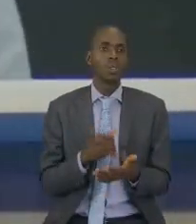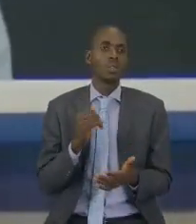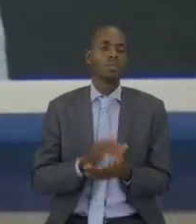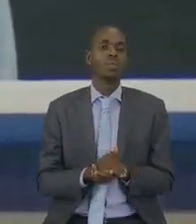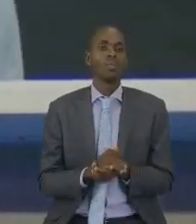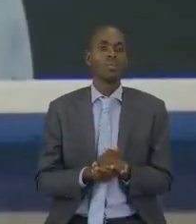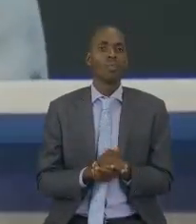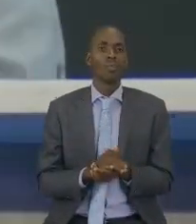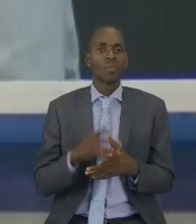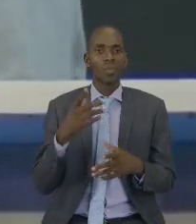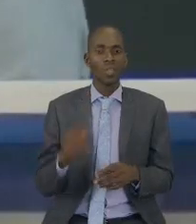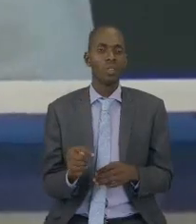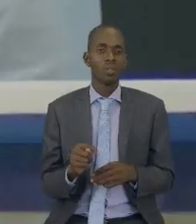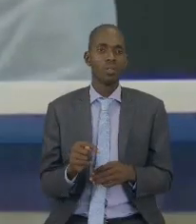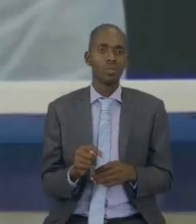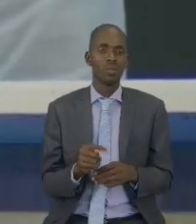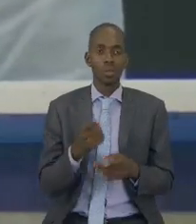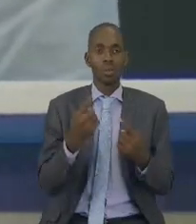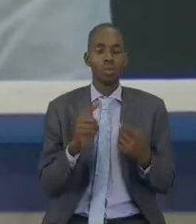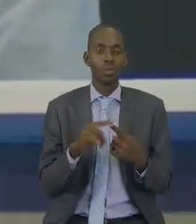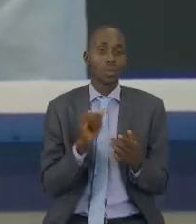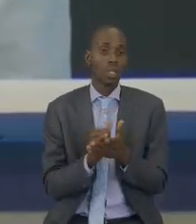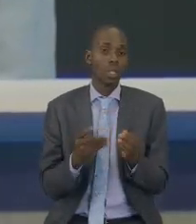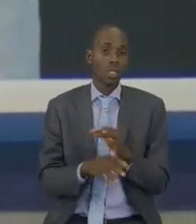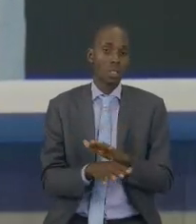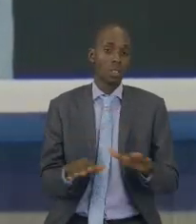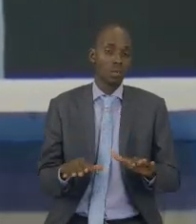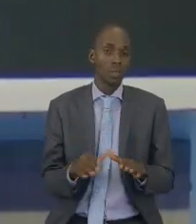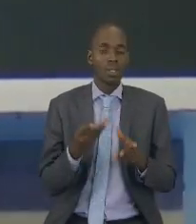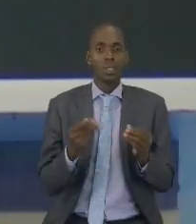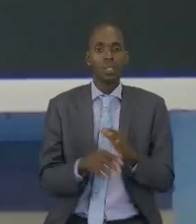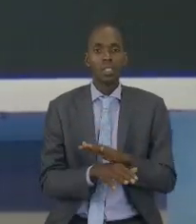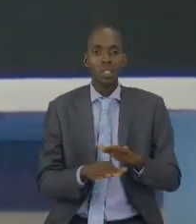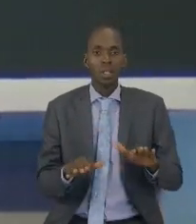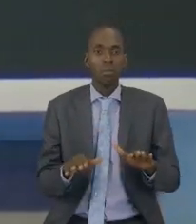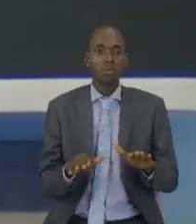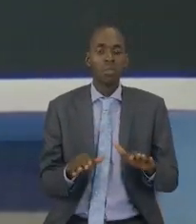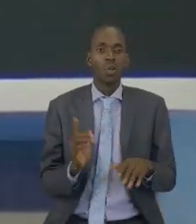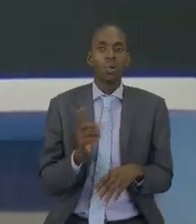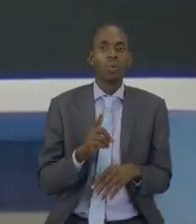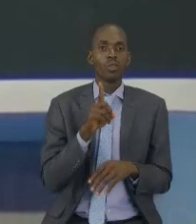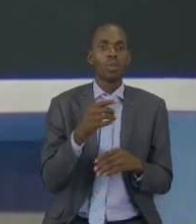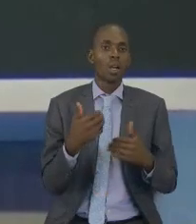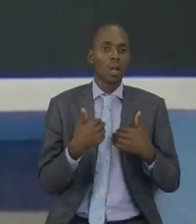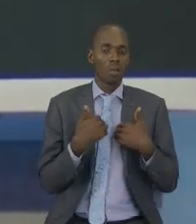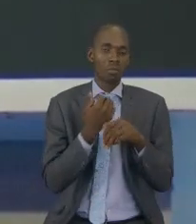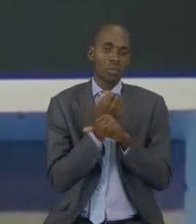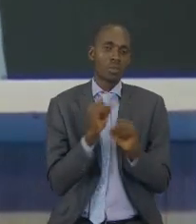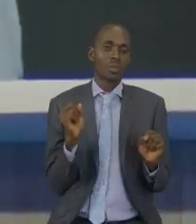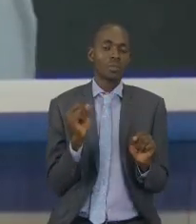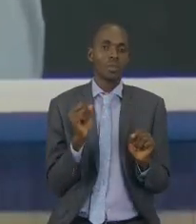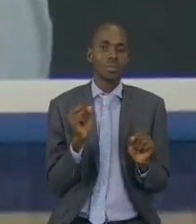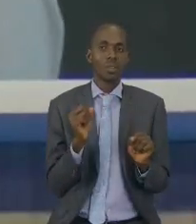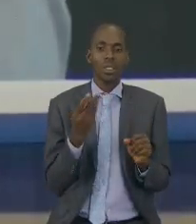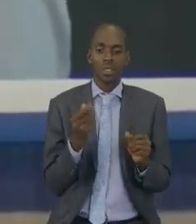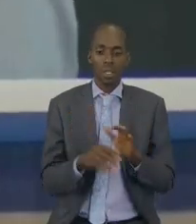You come to that land, the land where you have salvation,